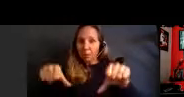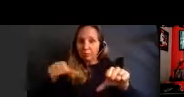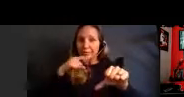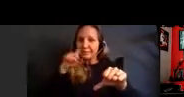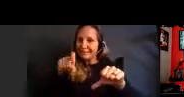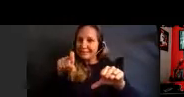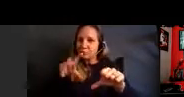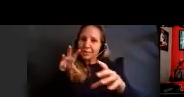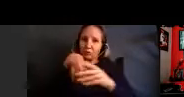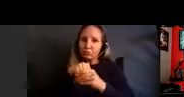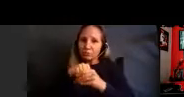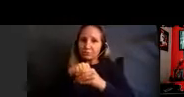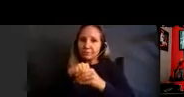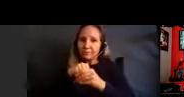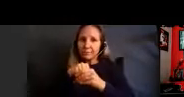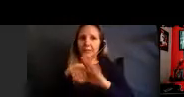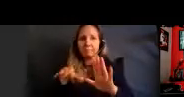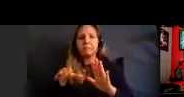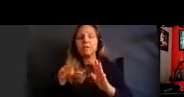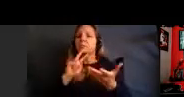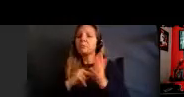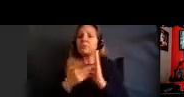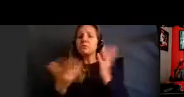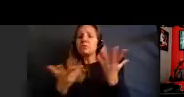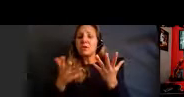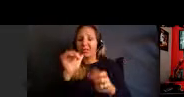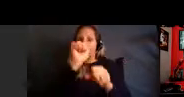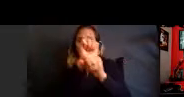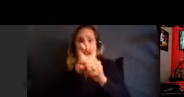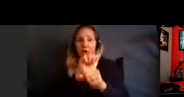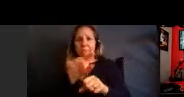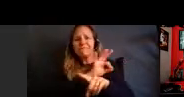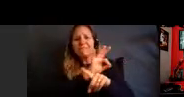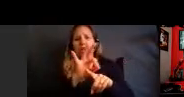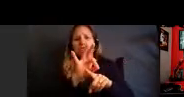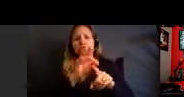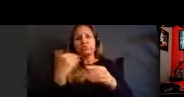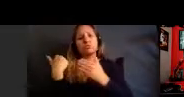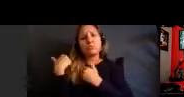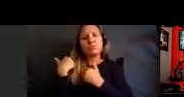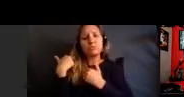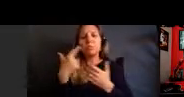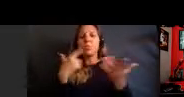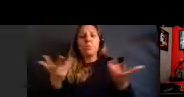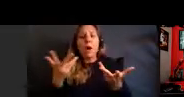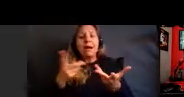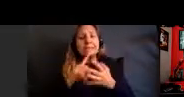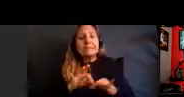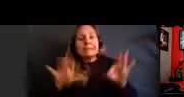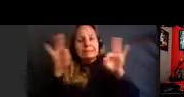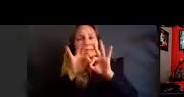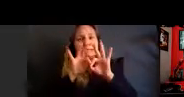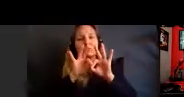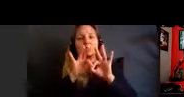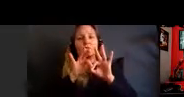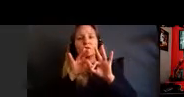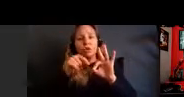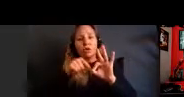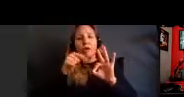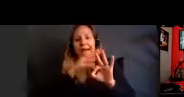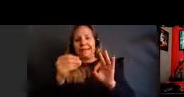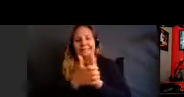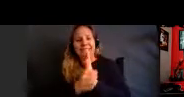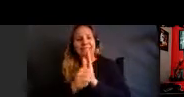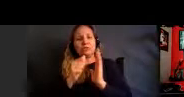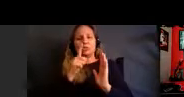Now, review the essential functions of the job. What is actually essential, and what are the skills that are absolutely needed to